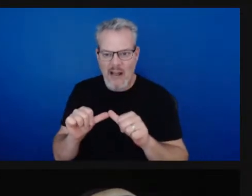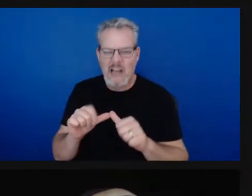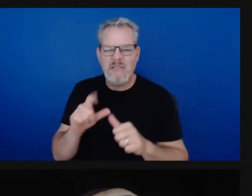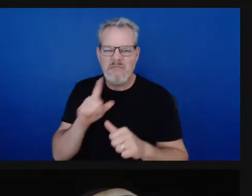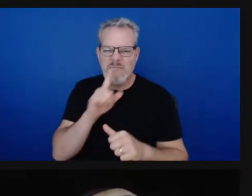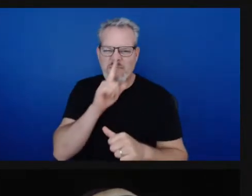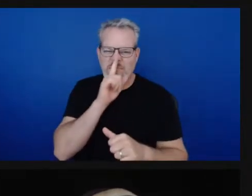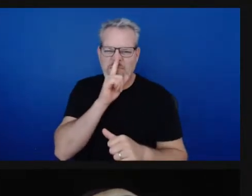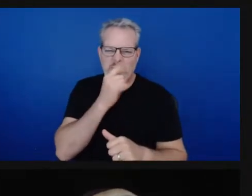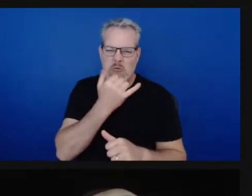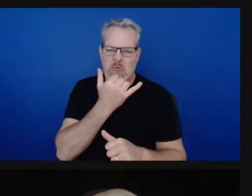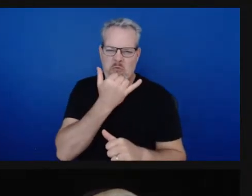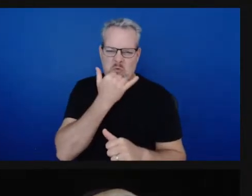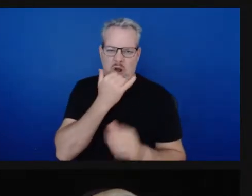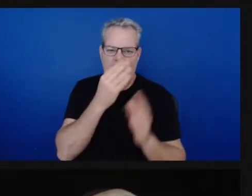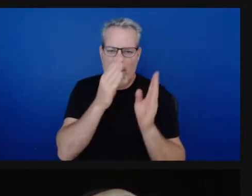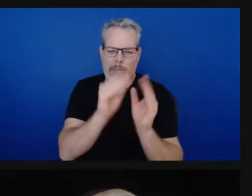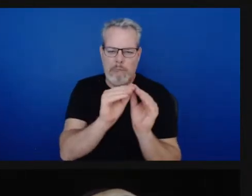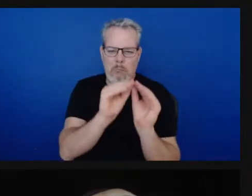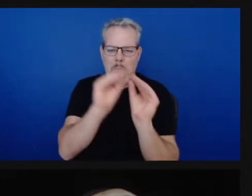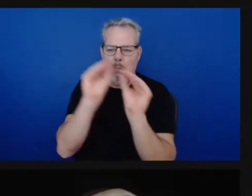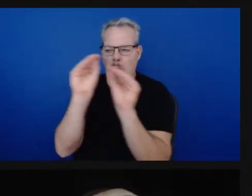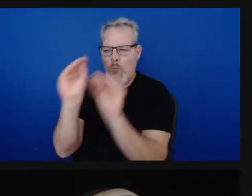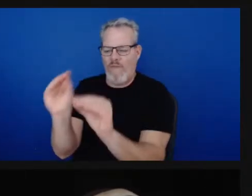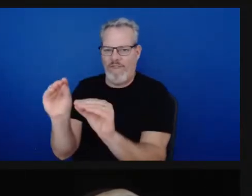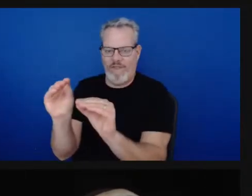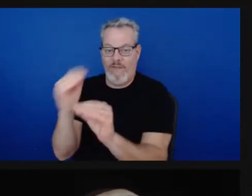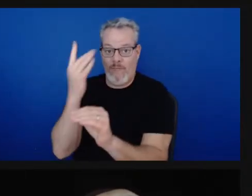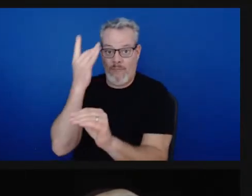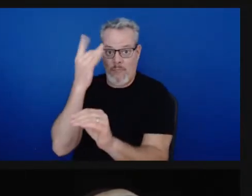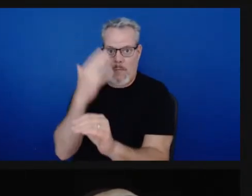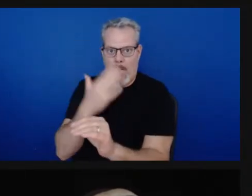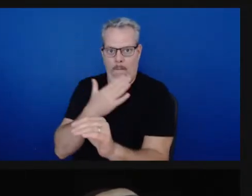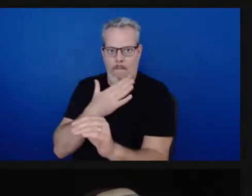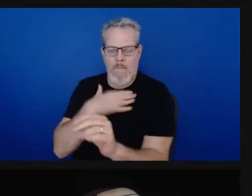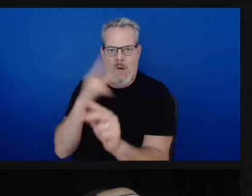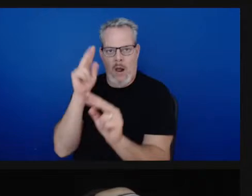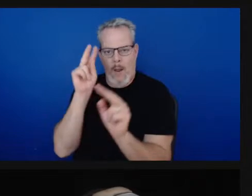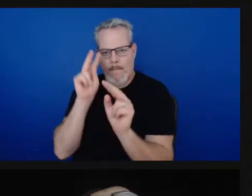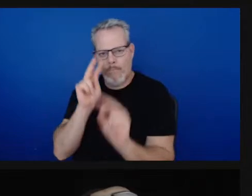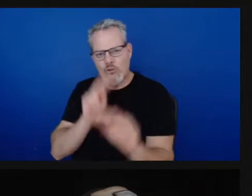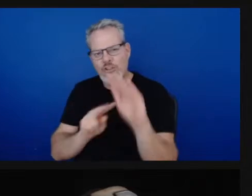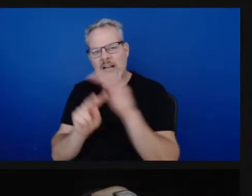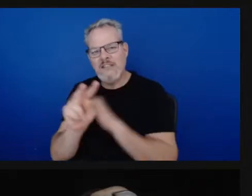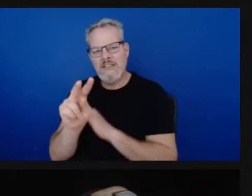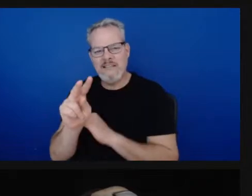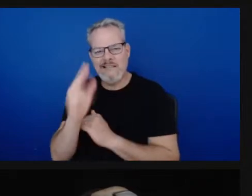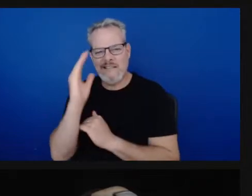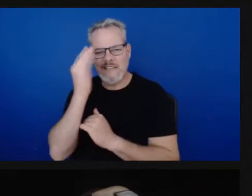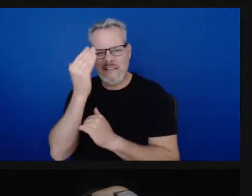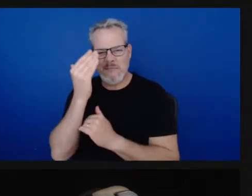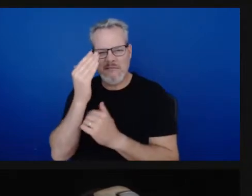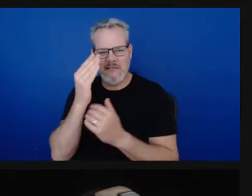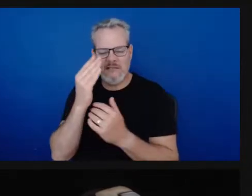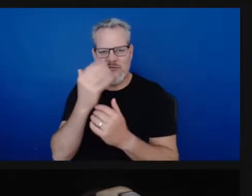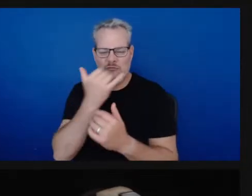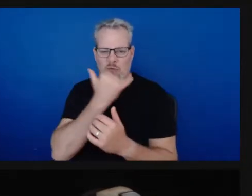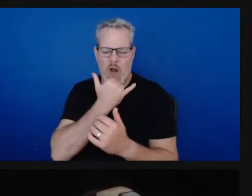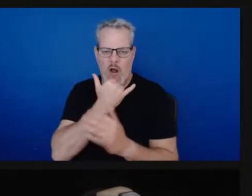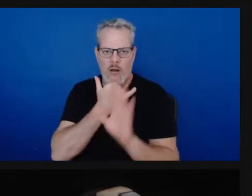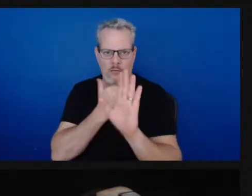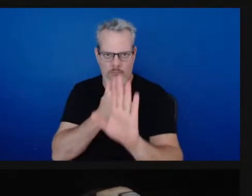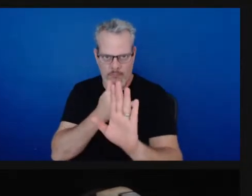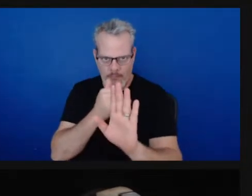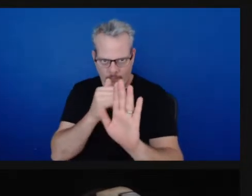side of the chamber because of my projection. Kind of got flattened, but I'm going to ignore that and just